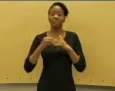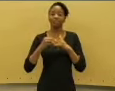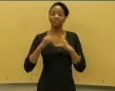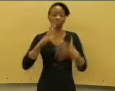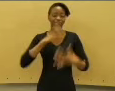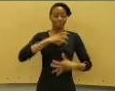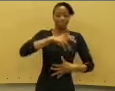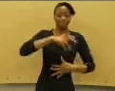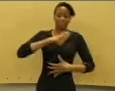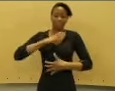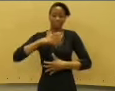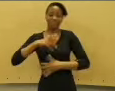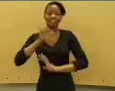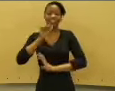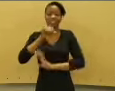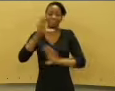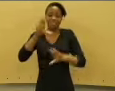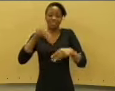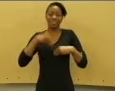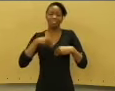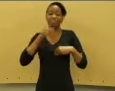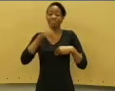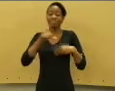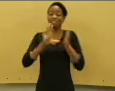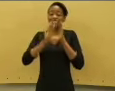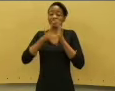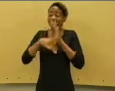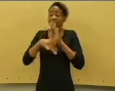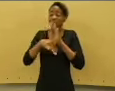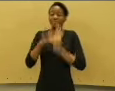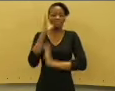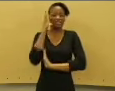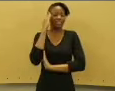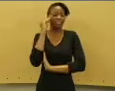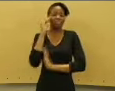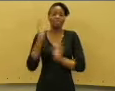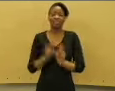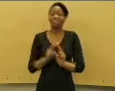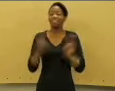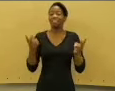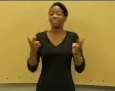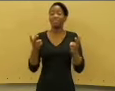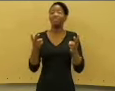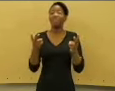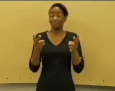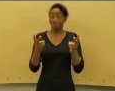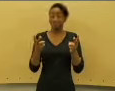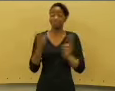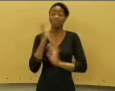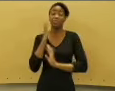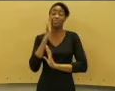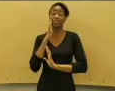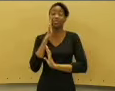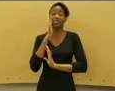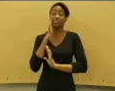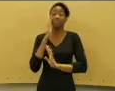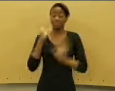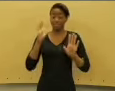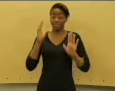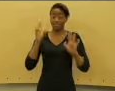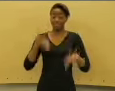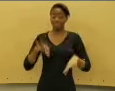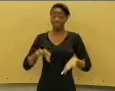as a disabled person in your 30s is a very different experience, especially when you don't have the privilege to accommodate yourself